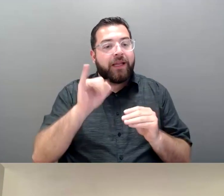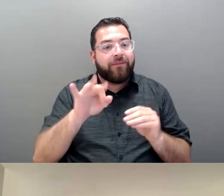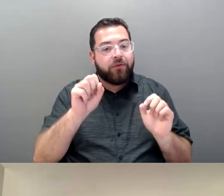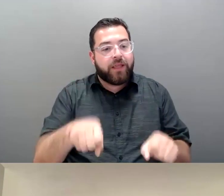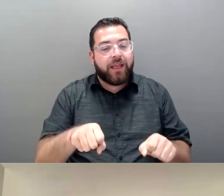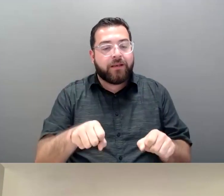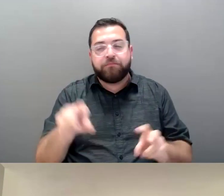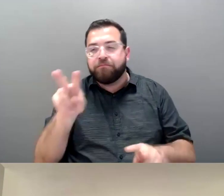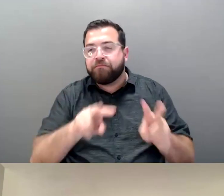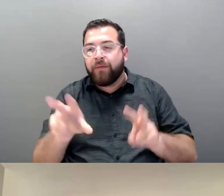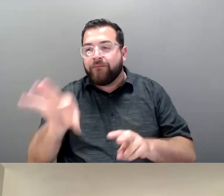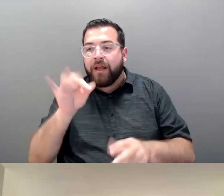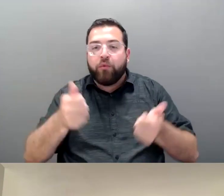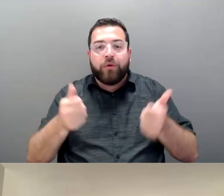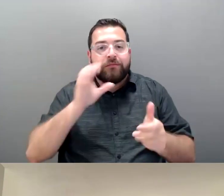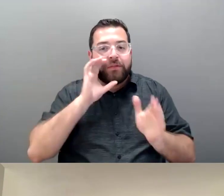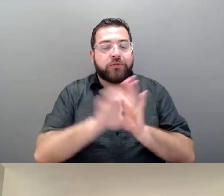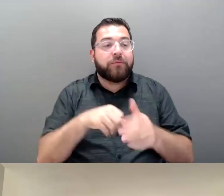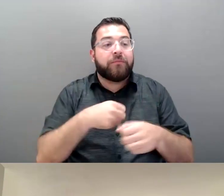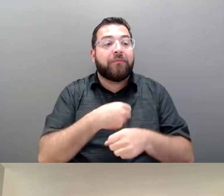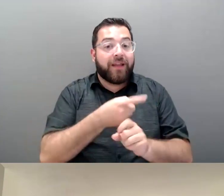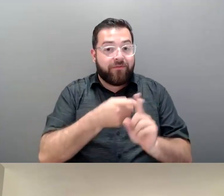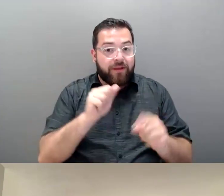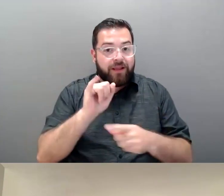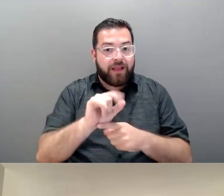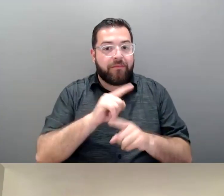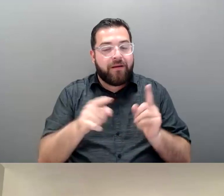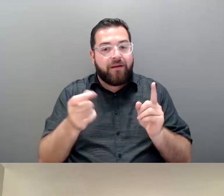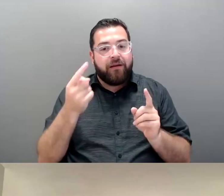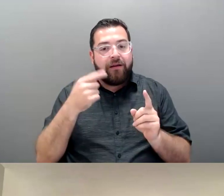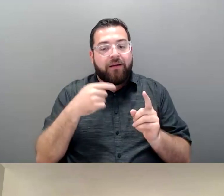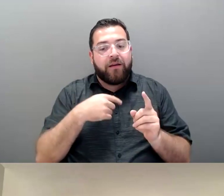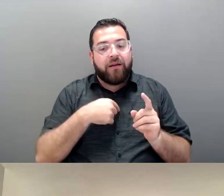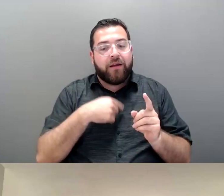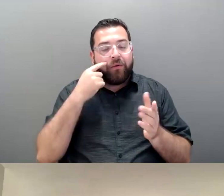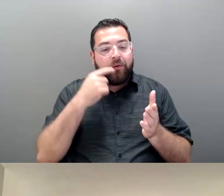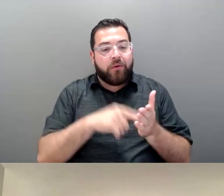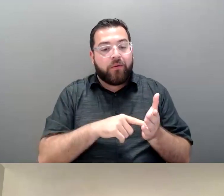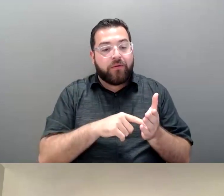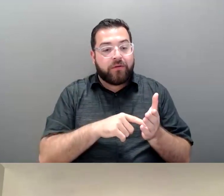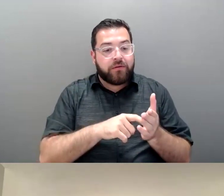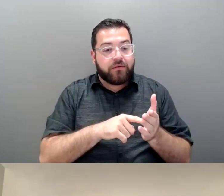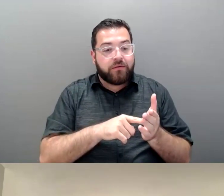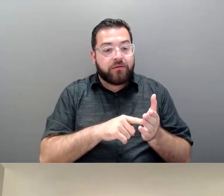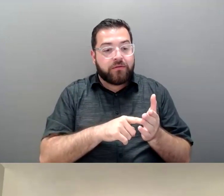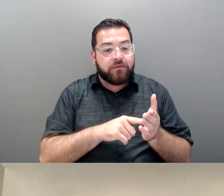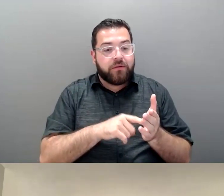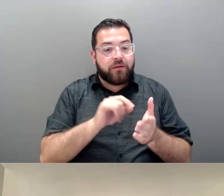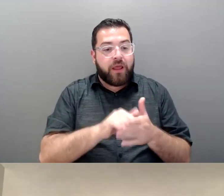generated image? Although I noticed the New York Times just did like one with videos with that. So